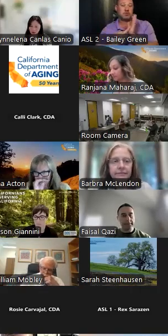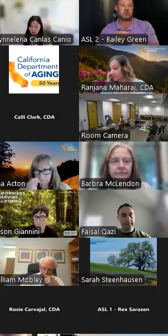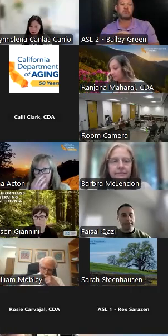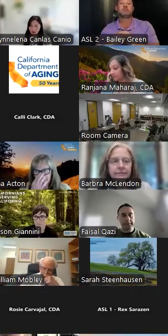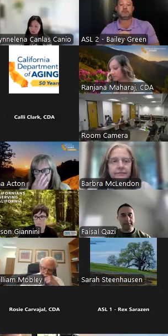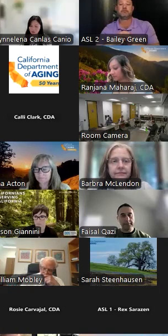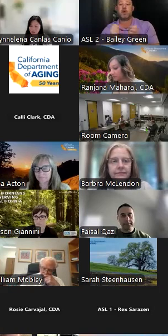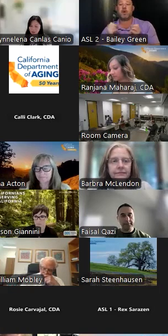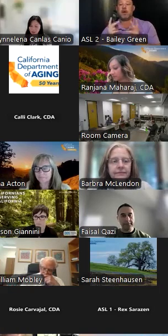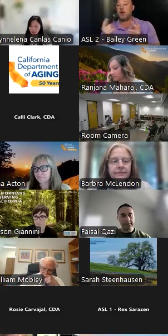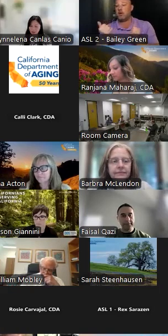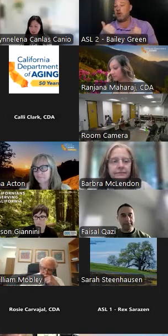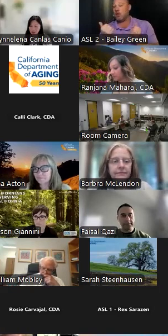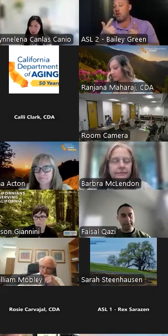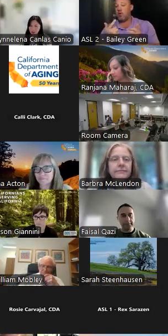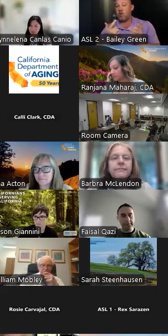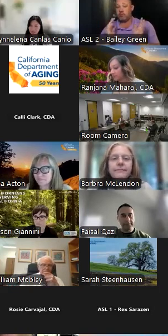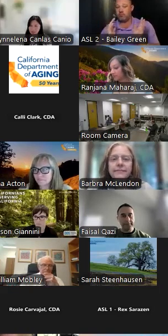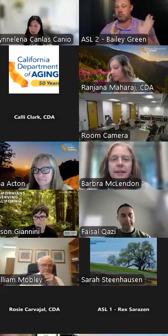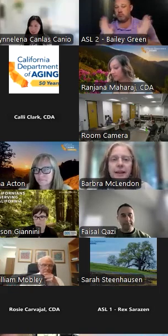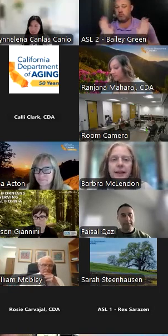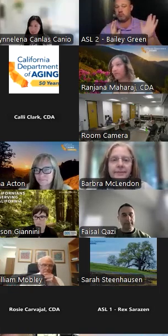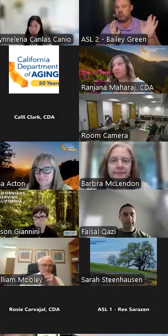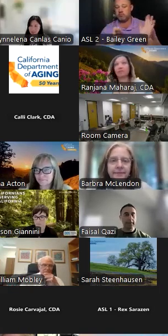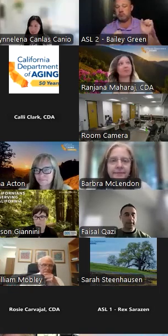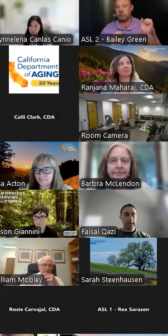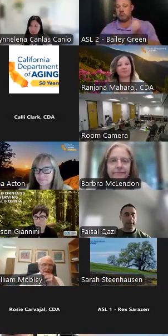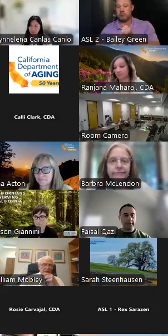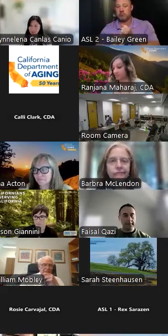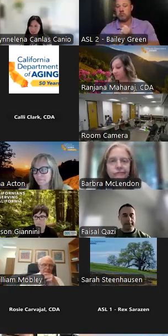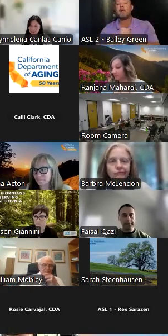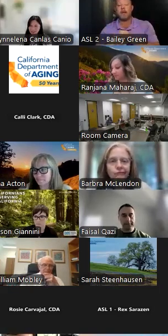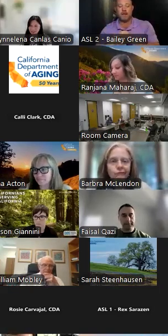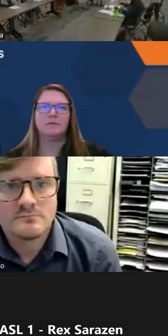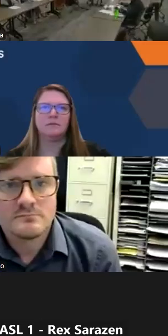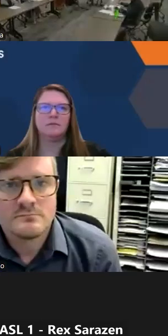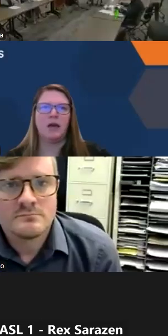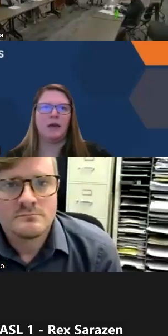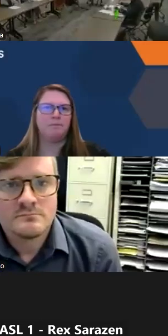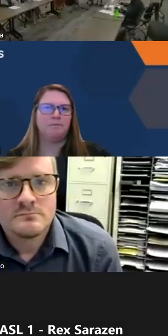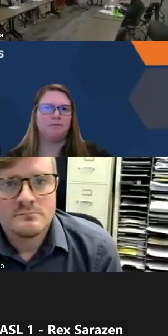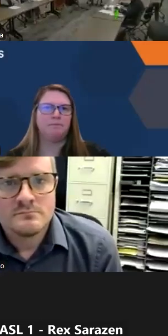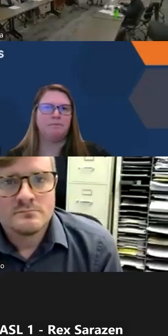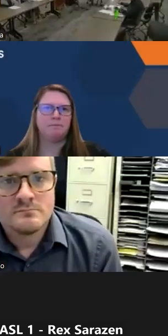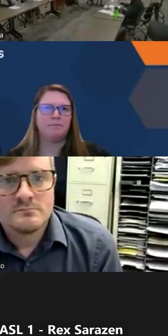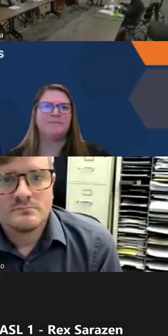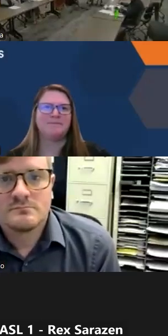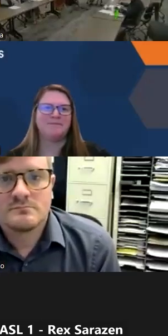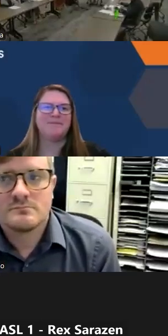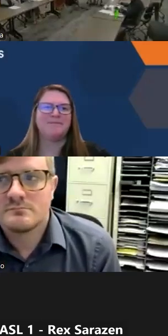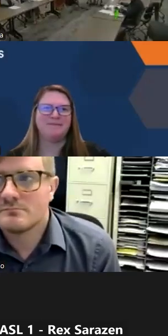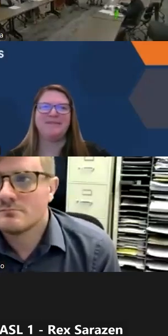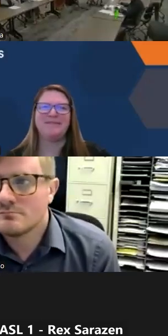All right. All in favor say aye. Aye. Aye. Aye. Sounds like we only have two